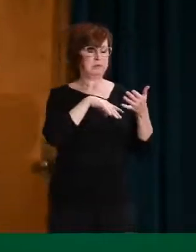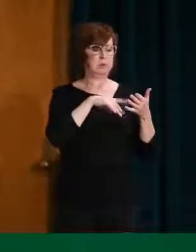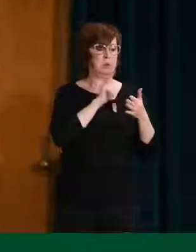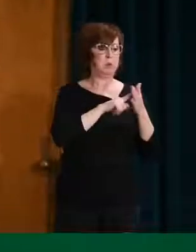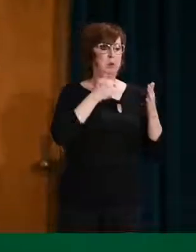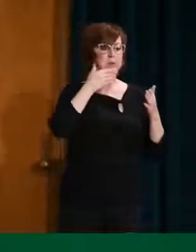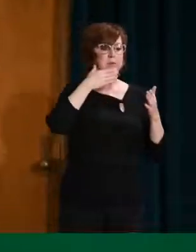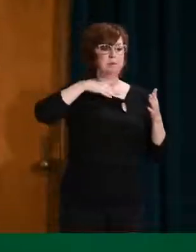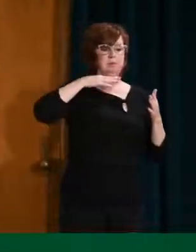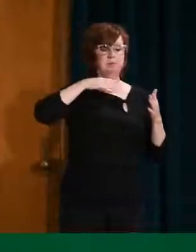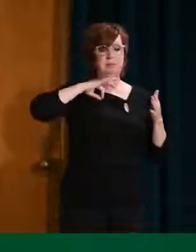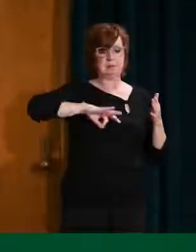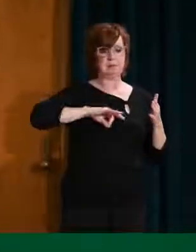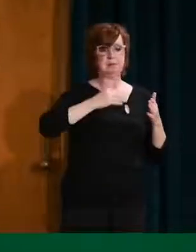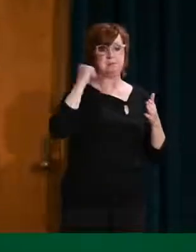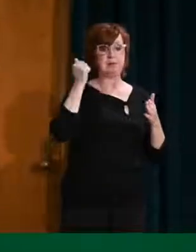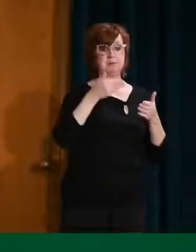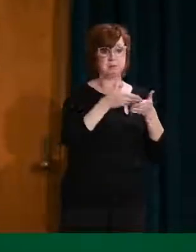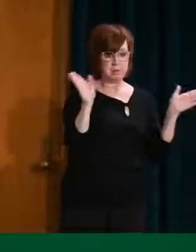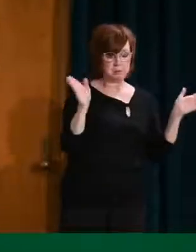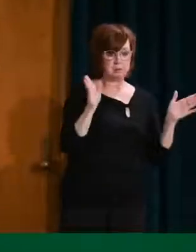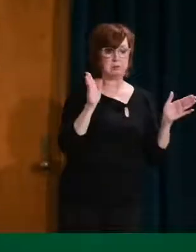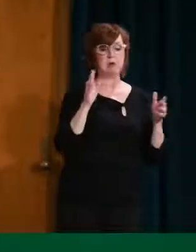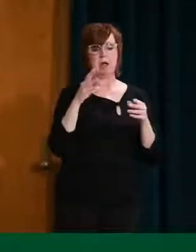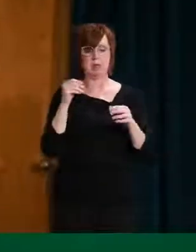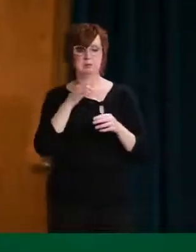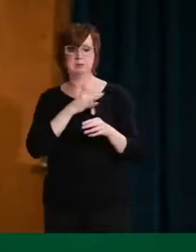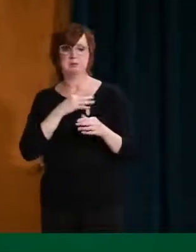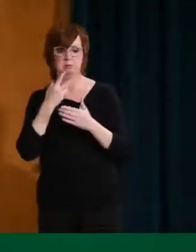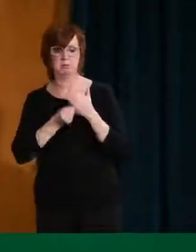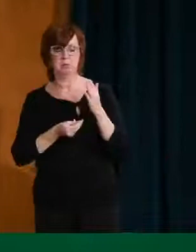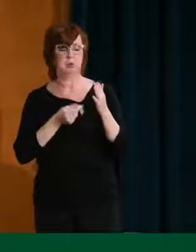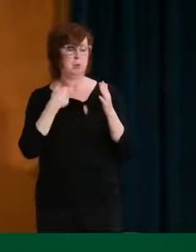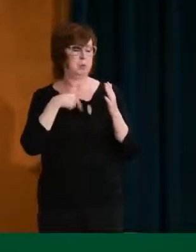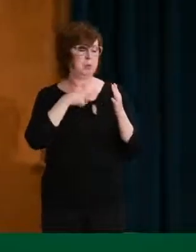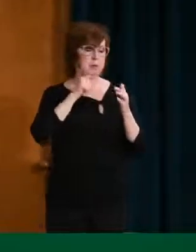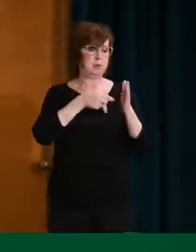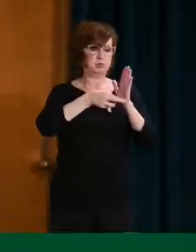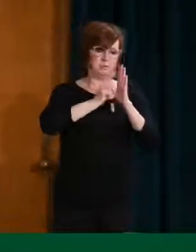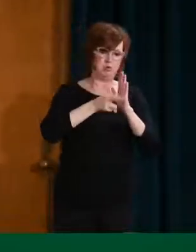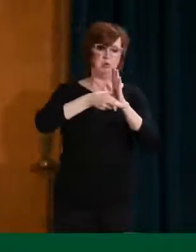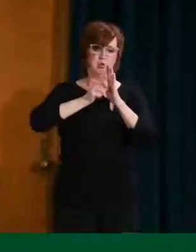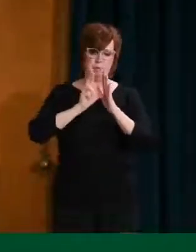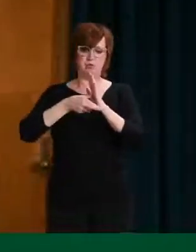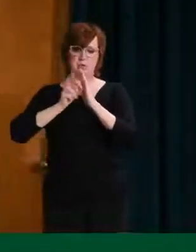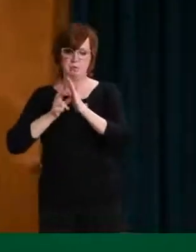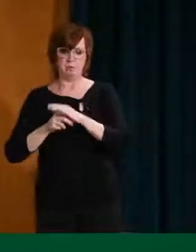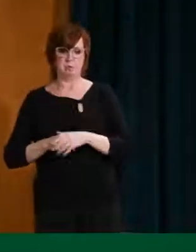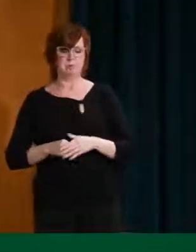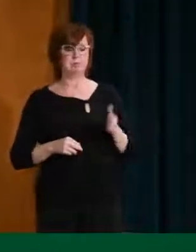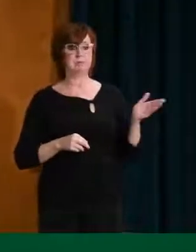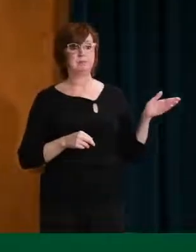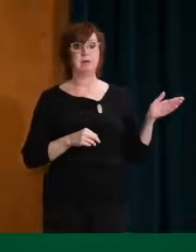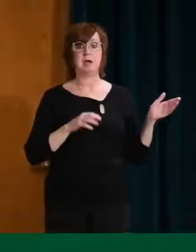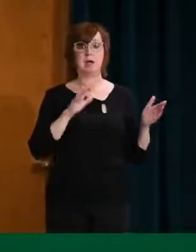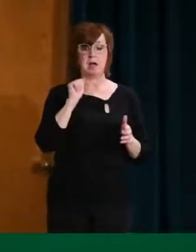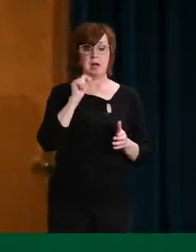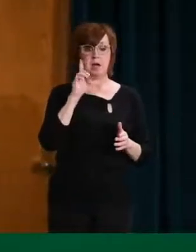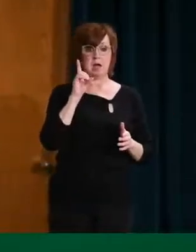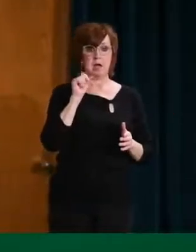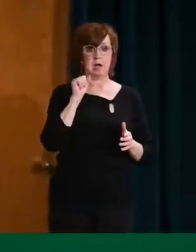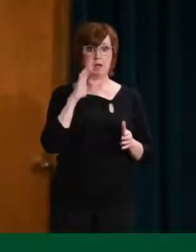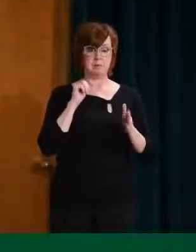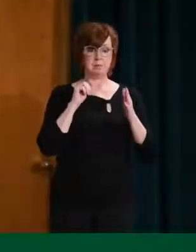well. It's always going to be continuously reviewed. I would just say, Adam, this was also a discussion of all